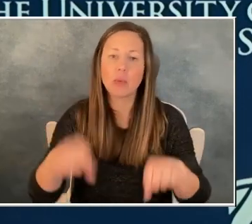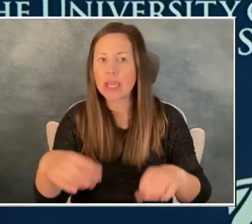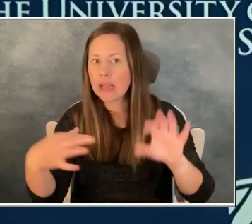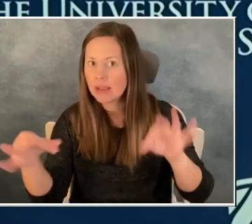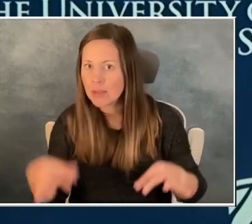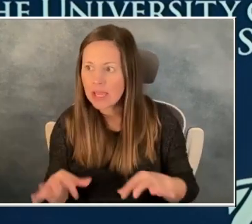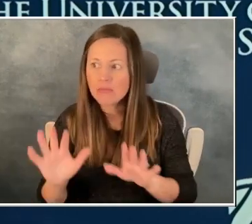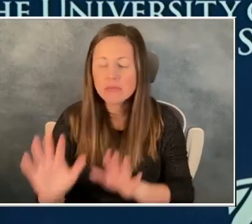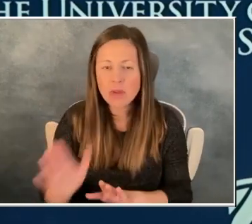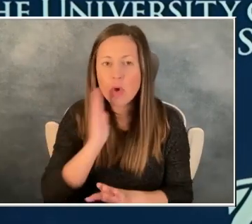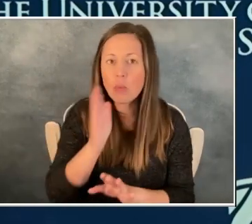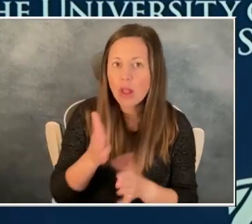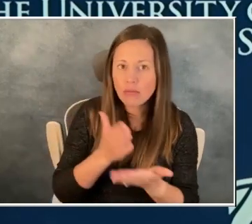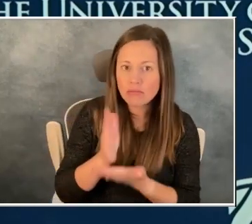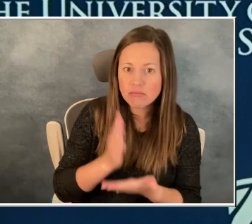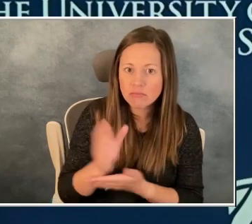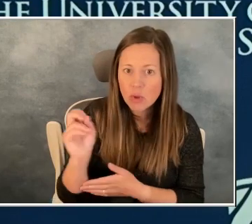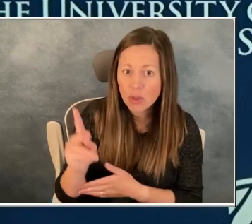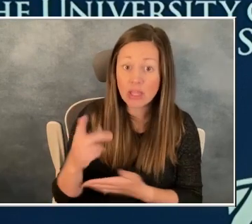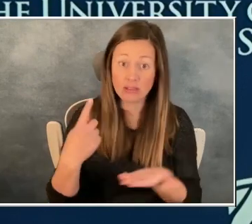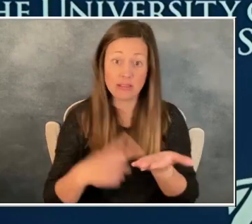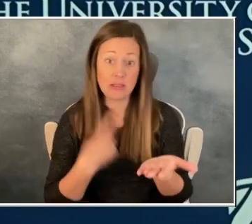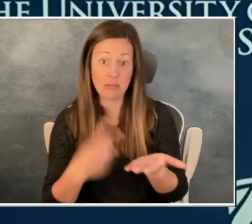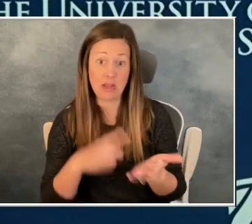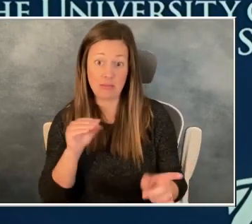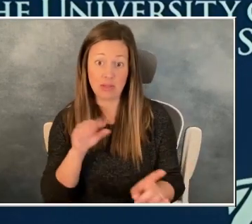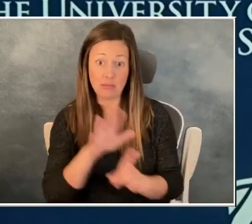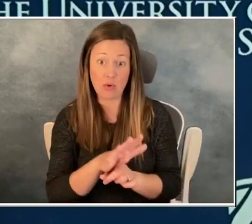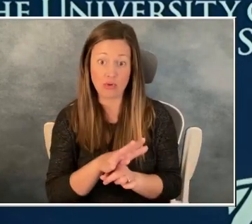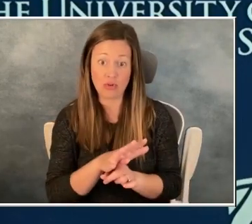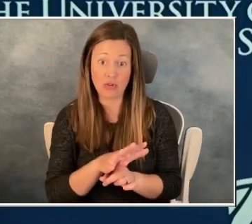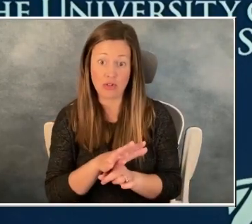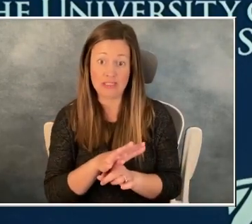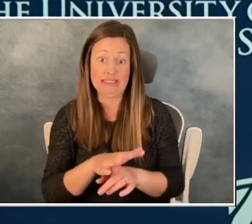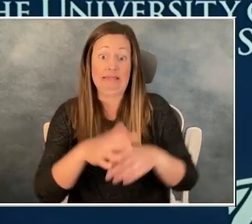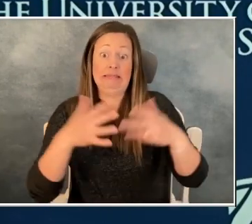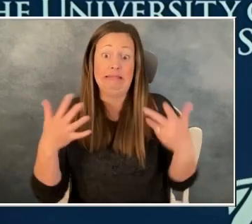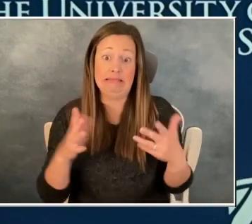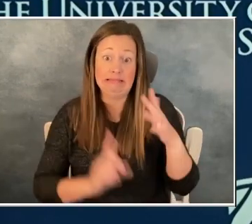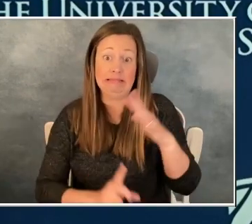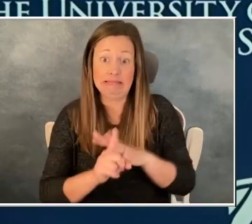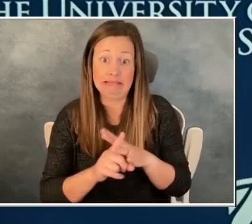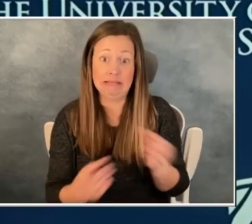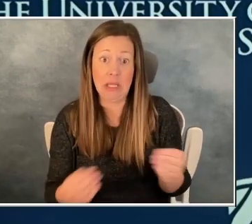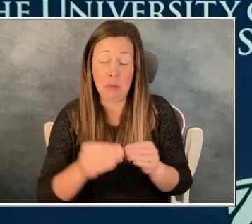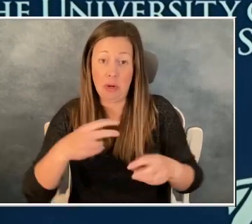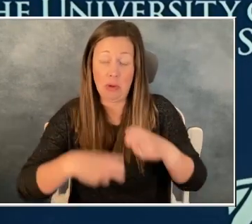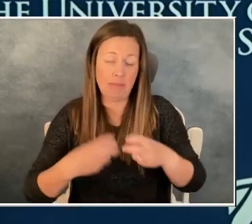okay. We can reassure. Sometimes the exposures cause more problems than you might think, and so you want to